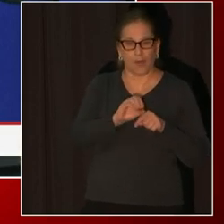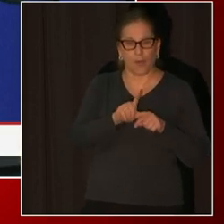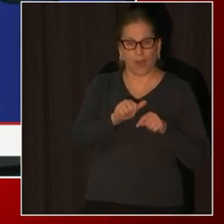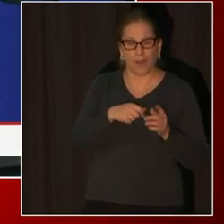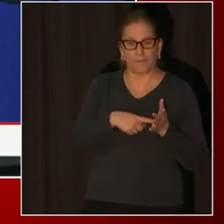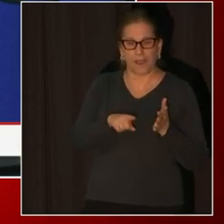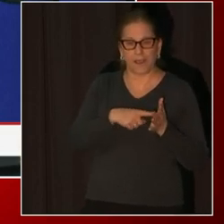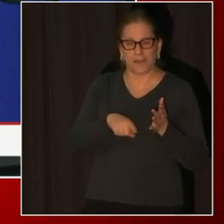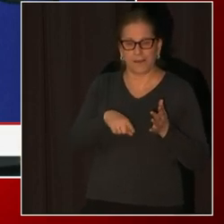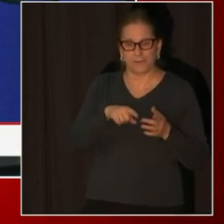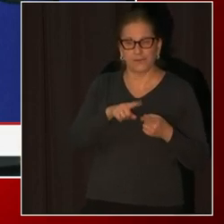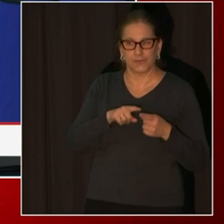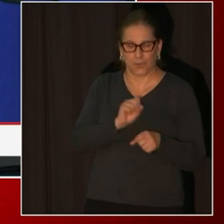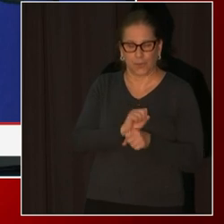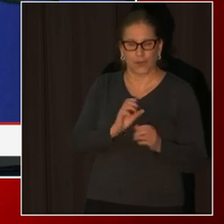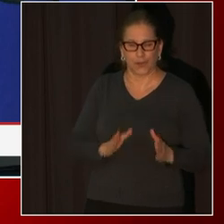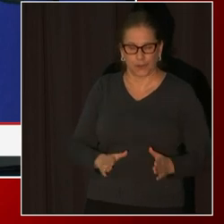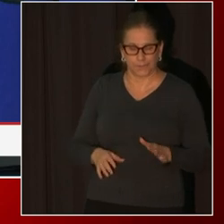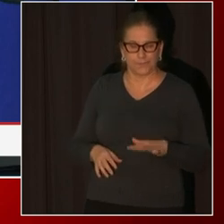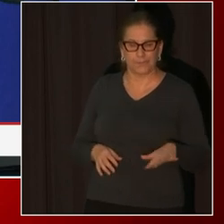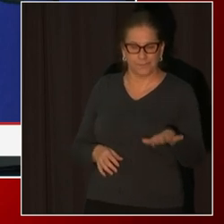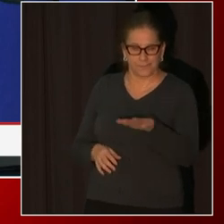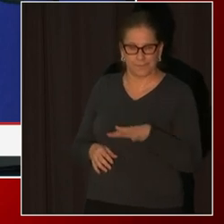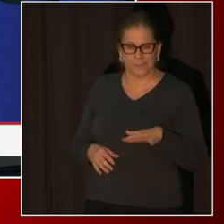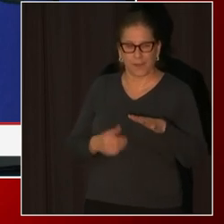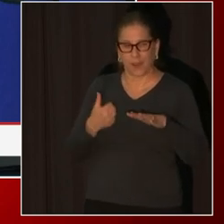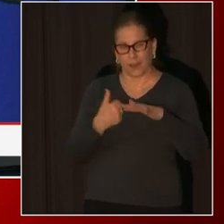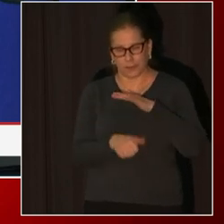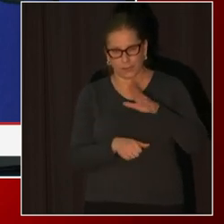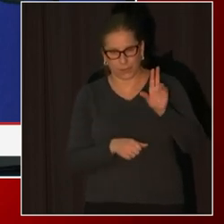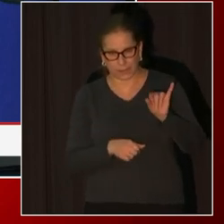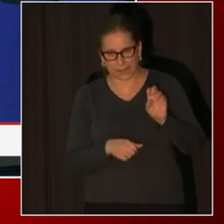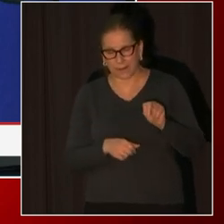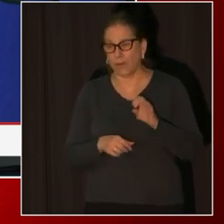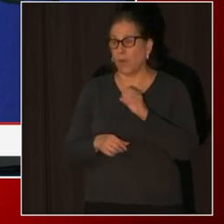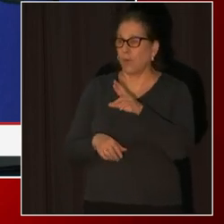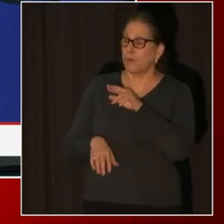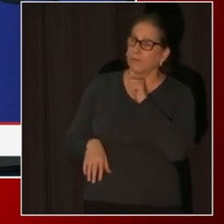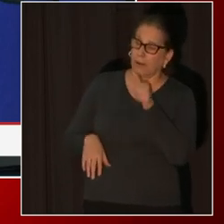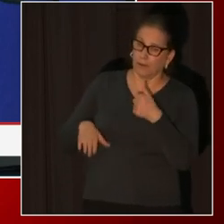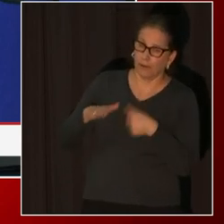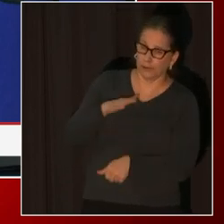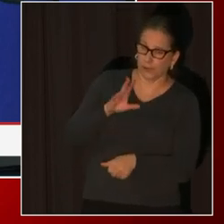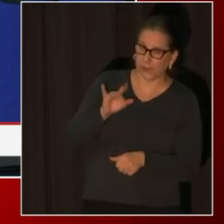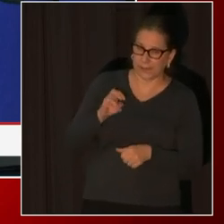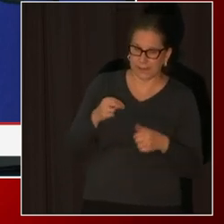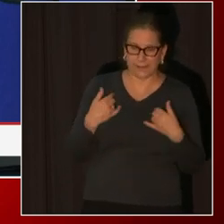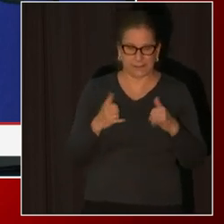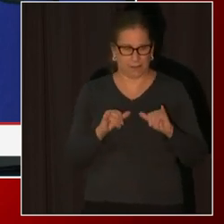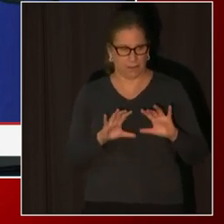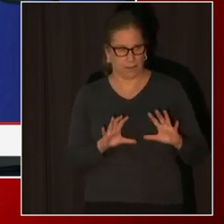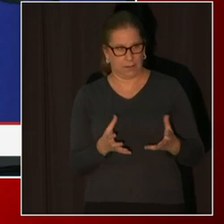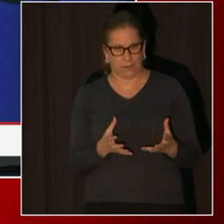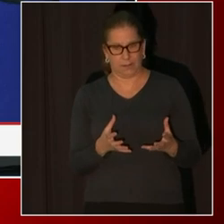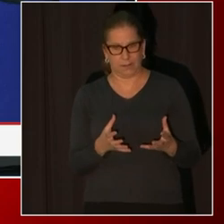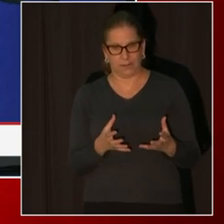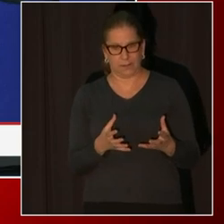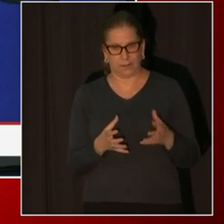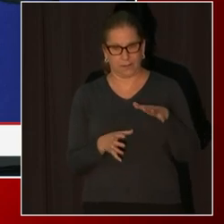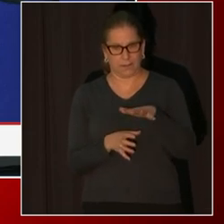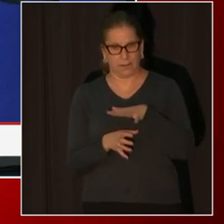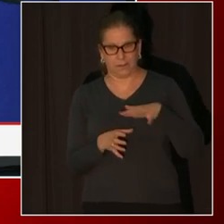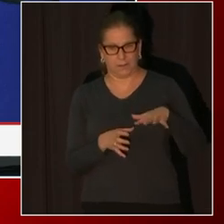employees, and non-represented employees follow what compensation units 1 and 2 would receive. So